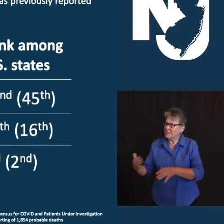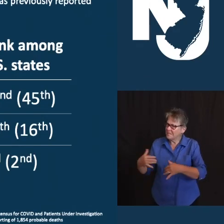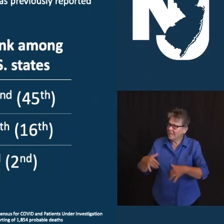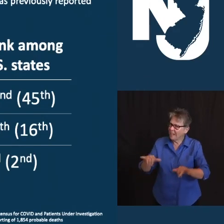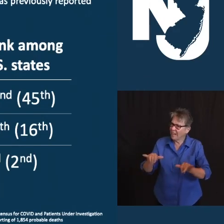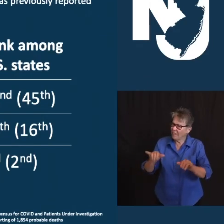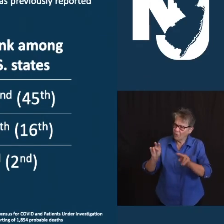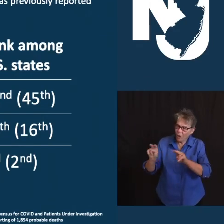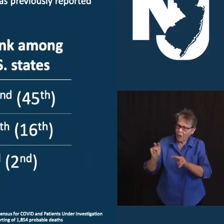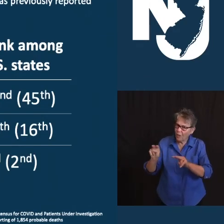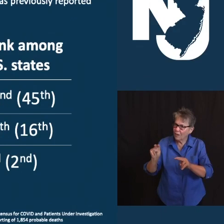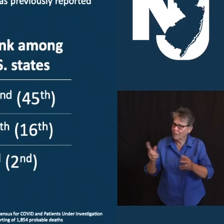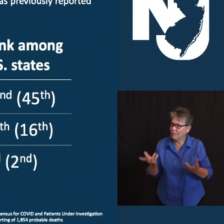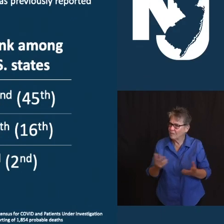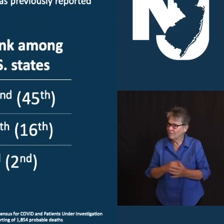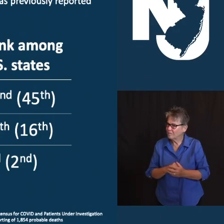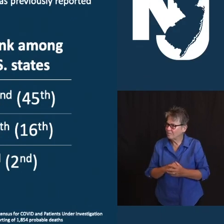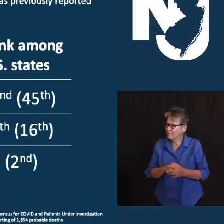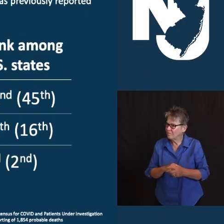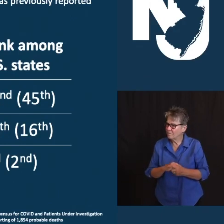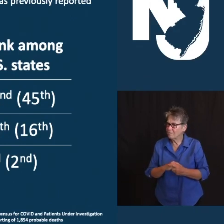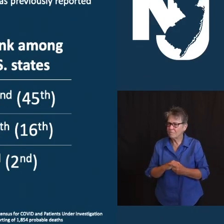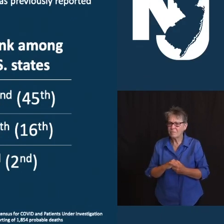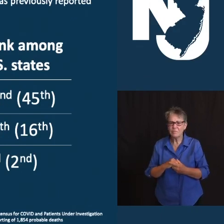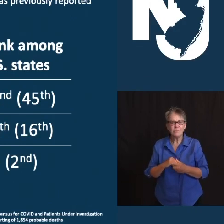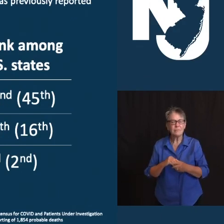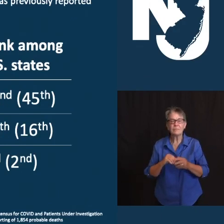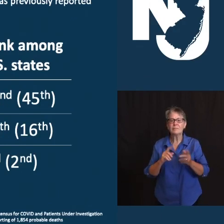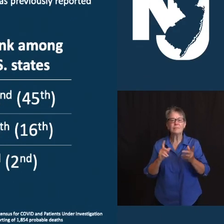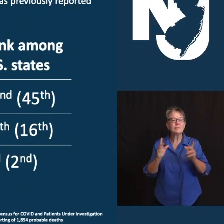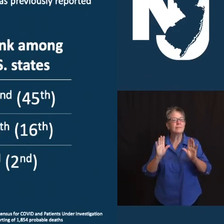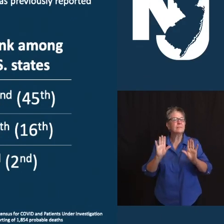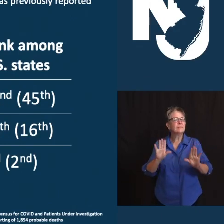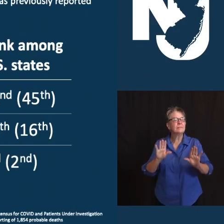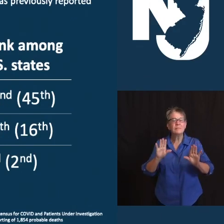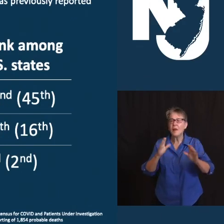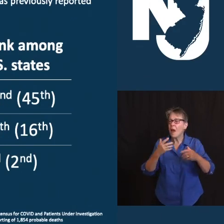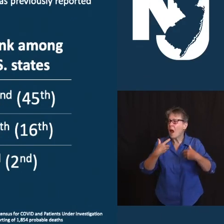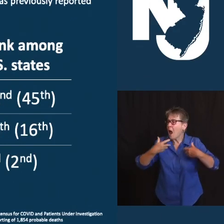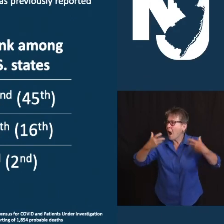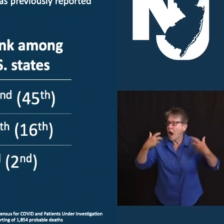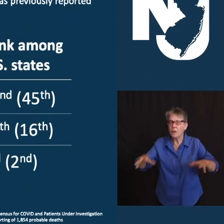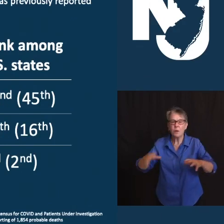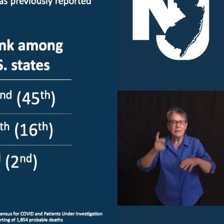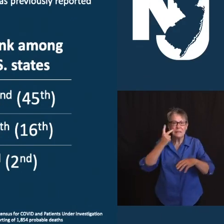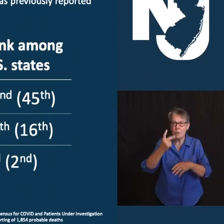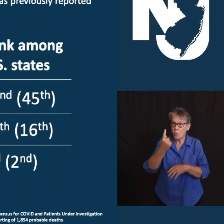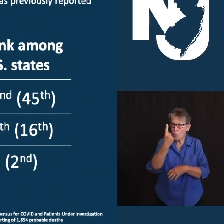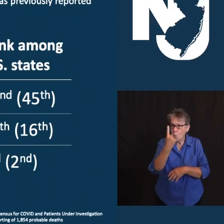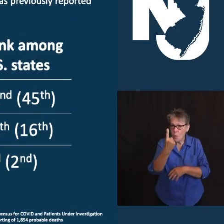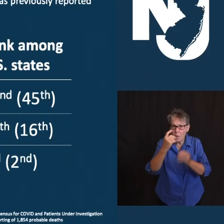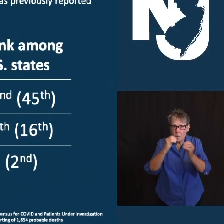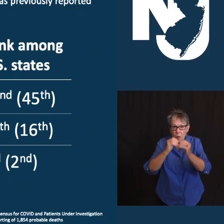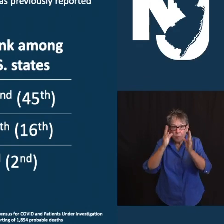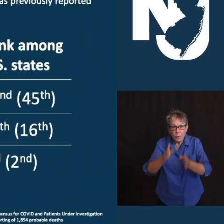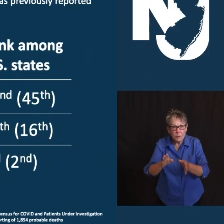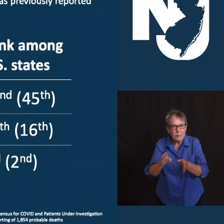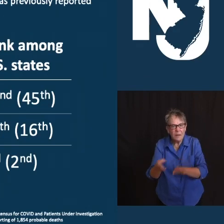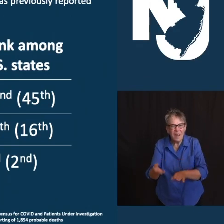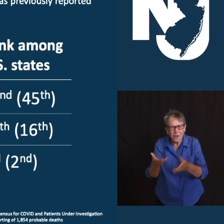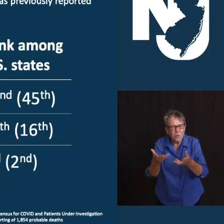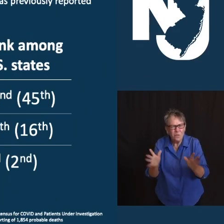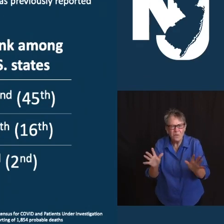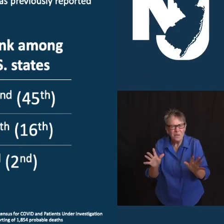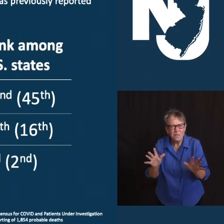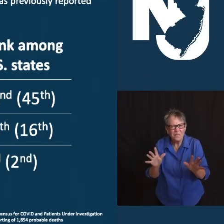transmission is in a good place today, but only a week ago, as I mentioned, it was above 1, and if we change course too soon, it's going to not